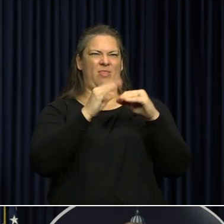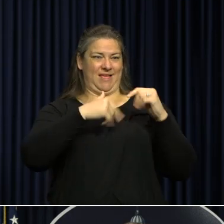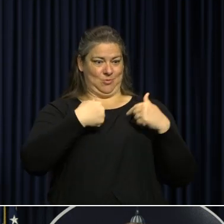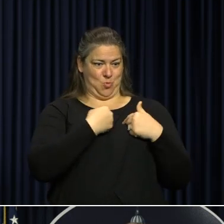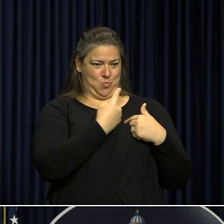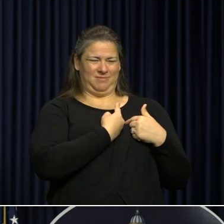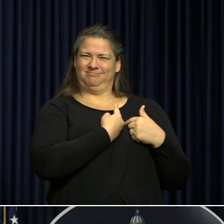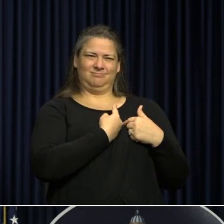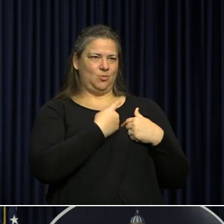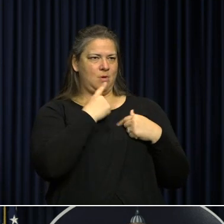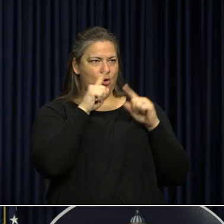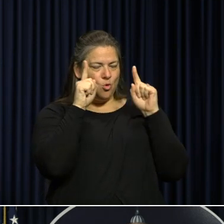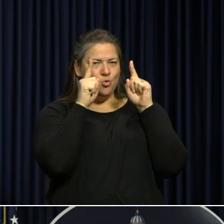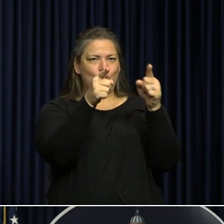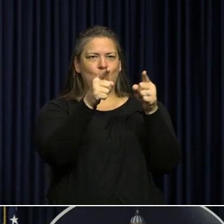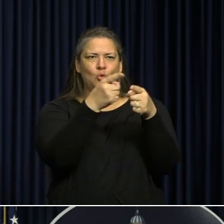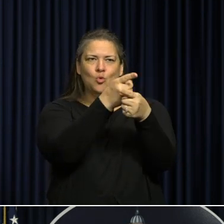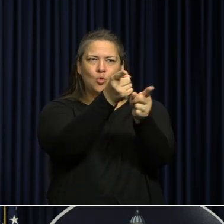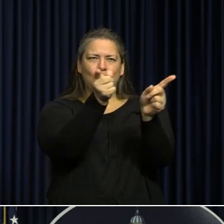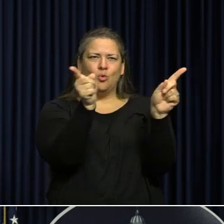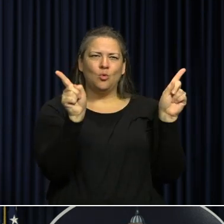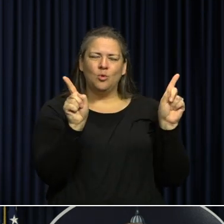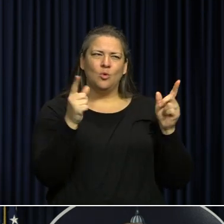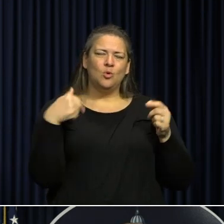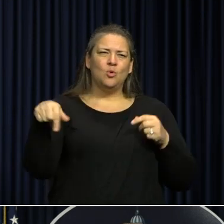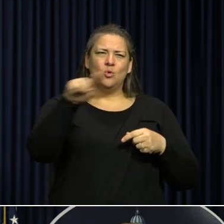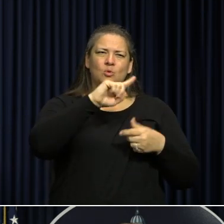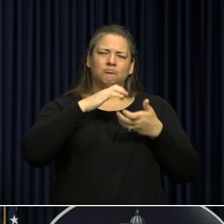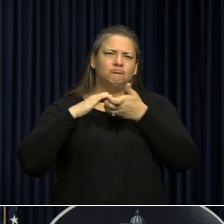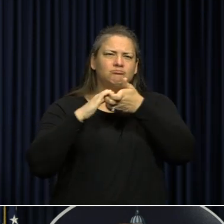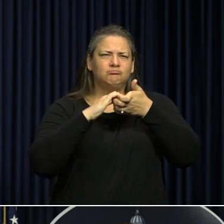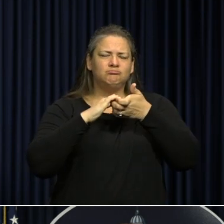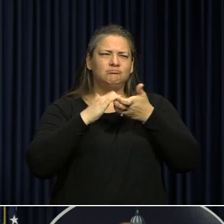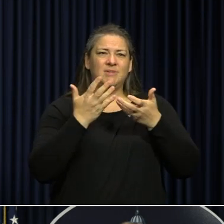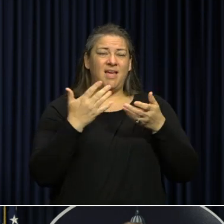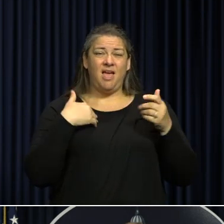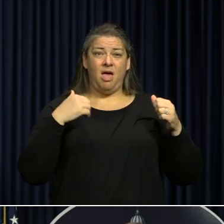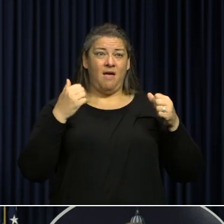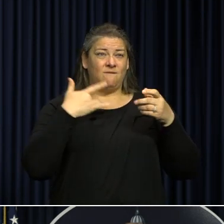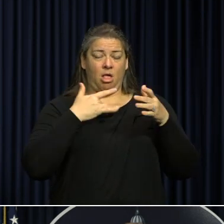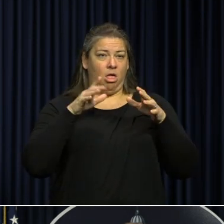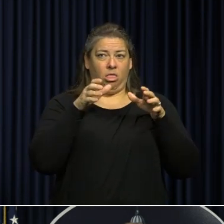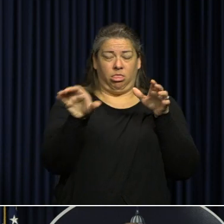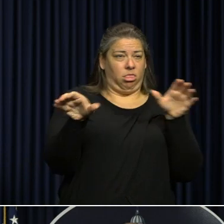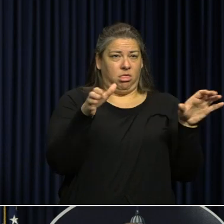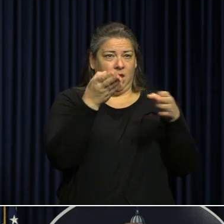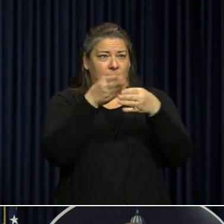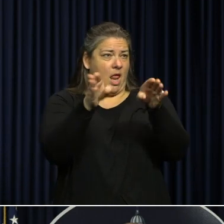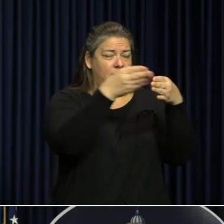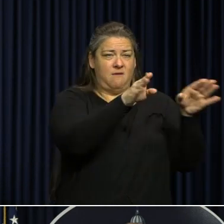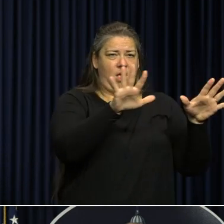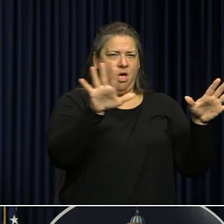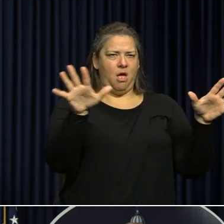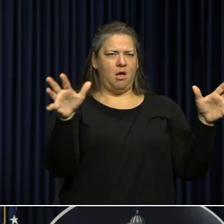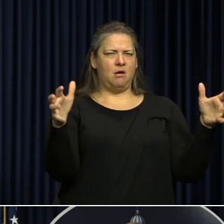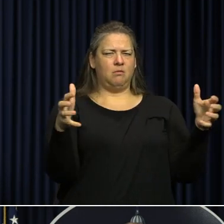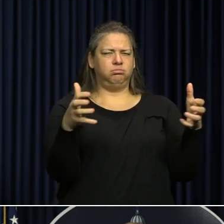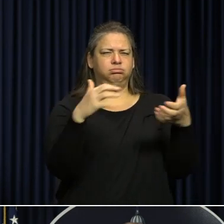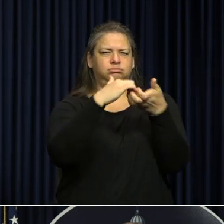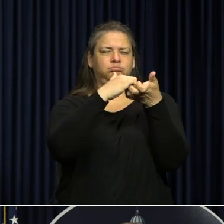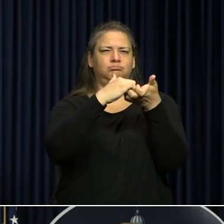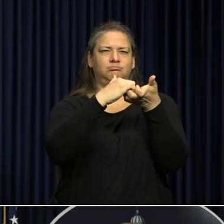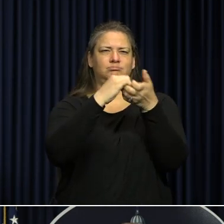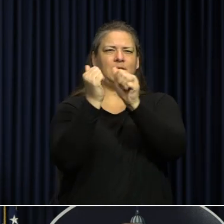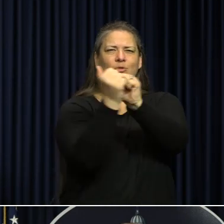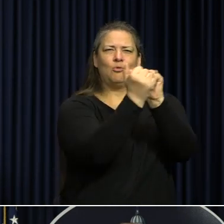about you. It is about us coming together, about the divisions fading away. It is about us not only doing